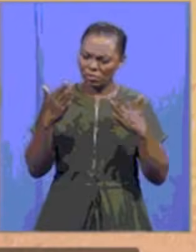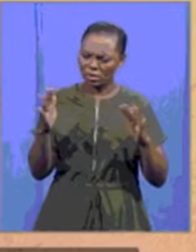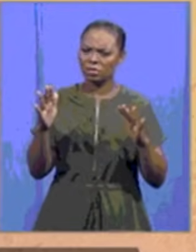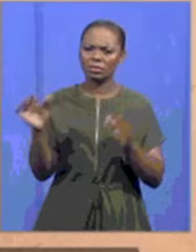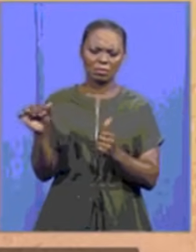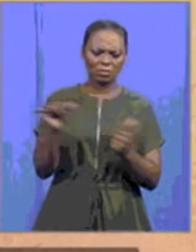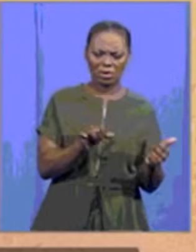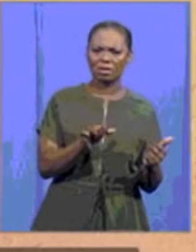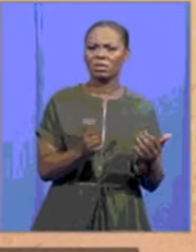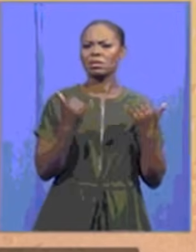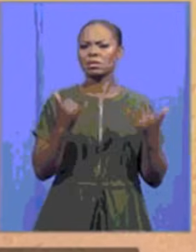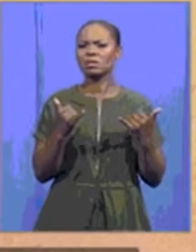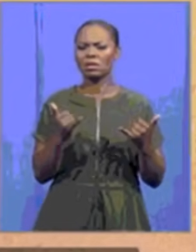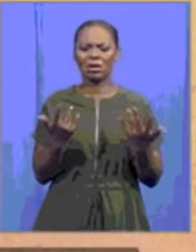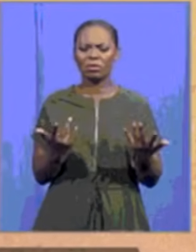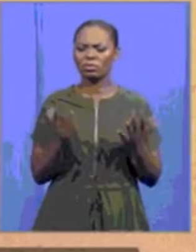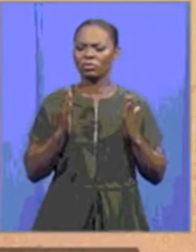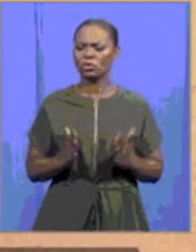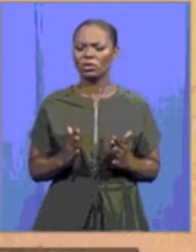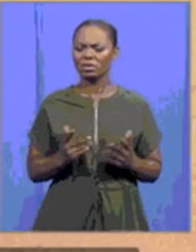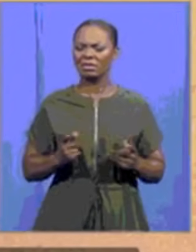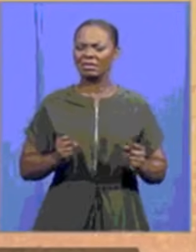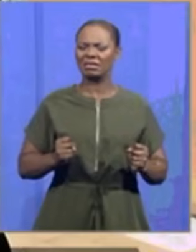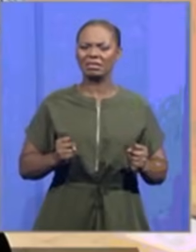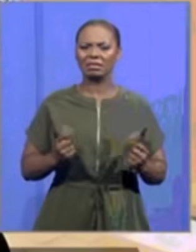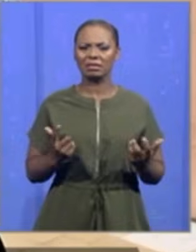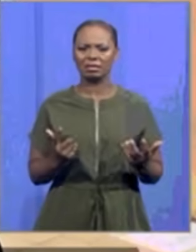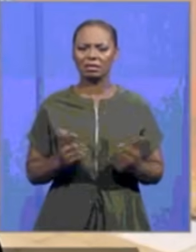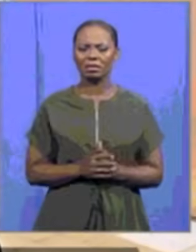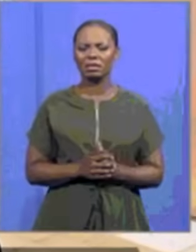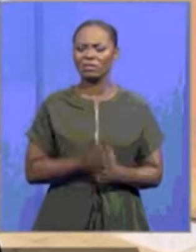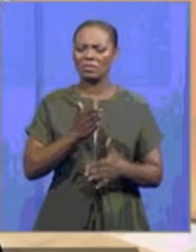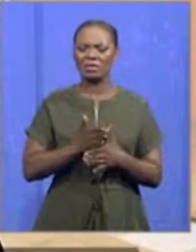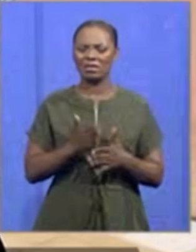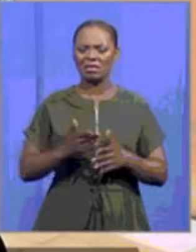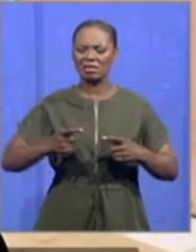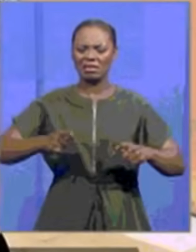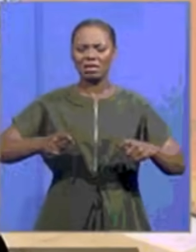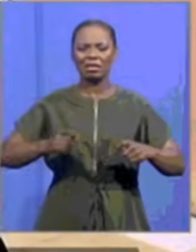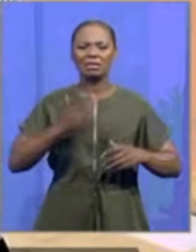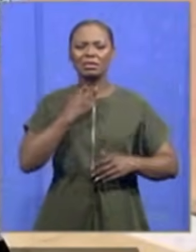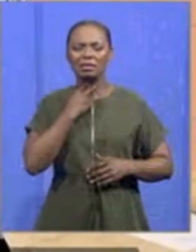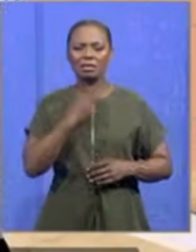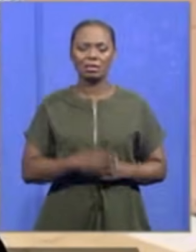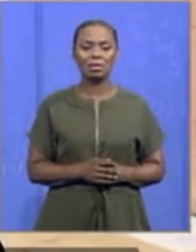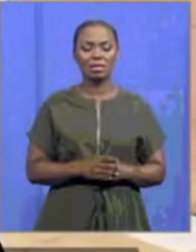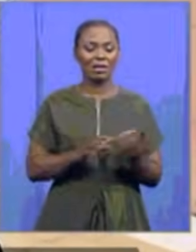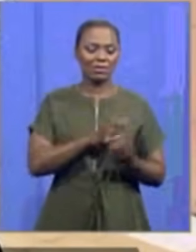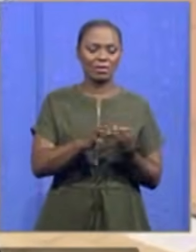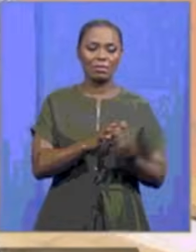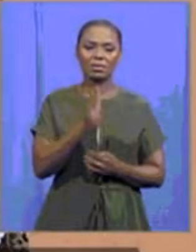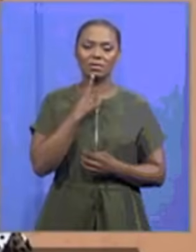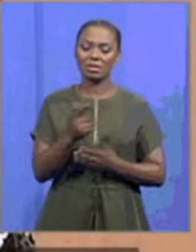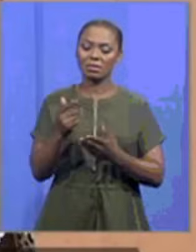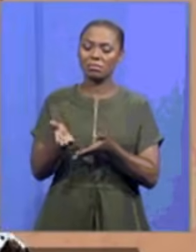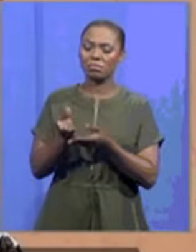ka gare ga ona. Isiyati yatsimbile hamba ayisibhedlela ka morago dikgwedi tša go išana pele le morago ba lapa ba ipiletša gore ba